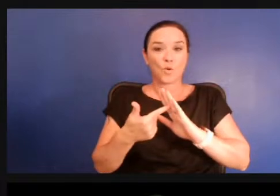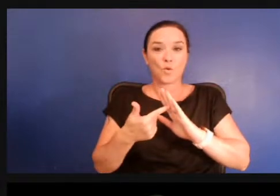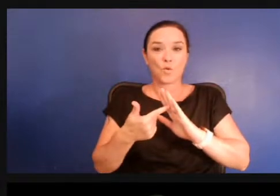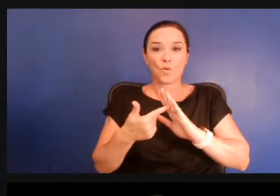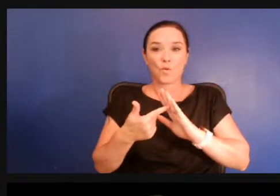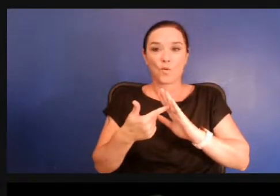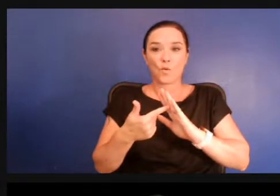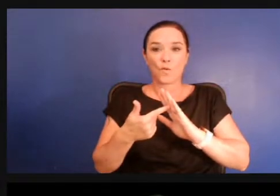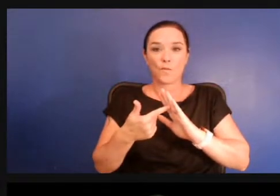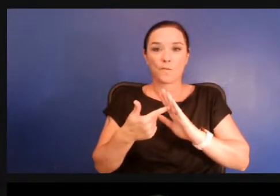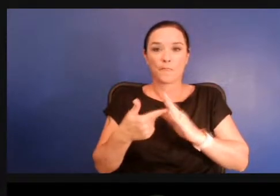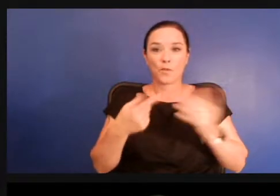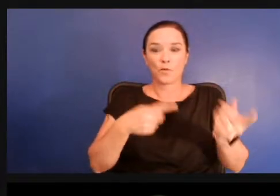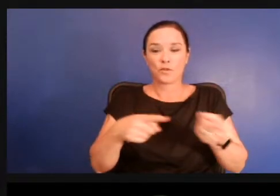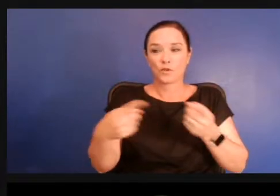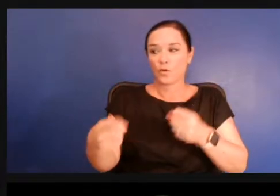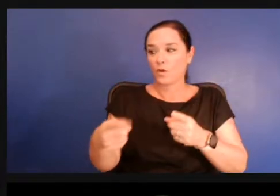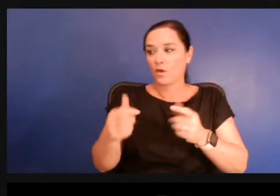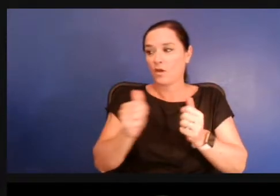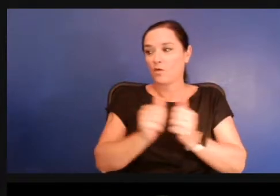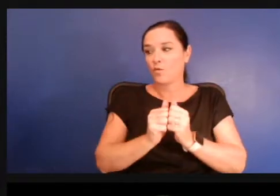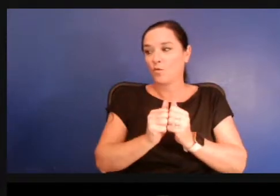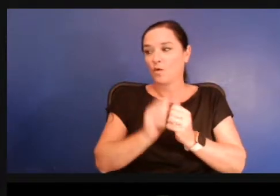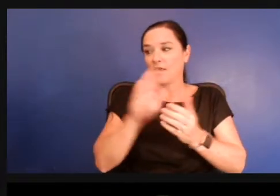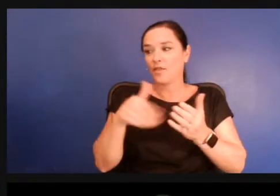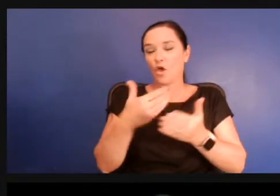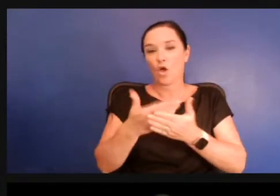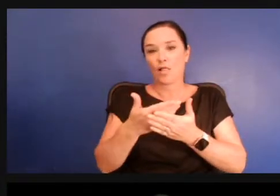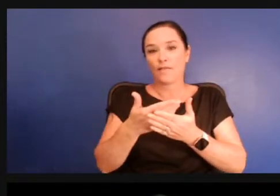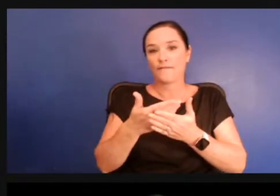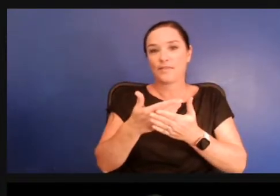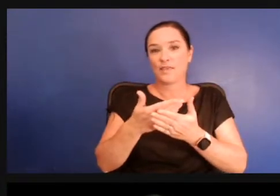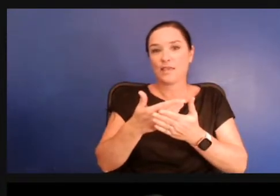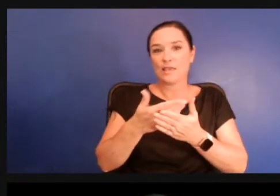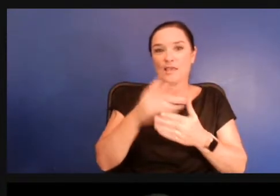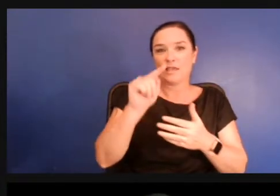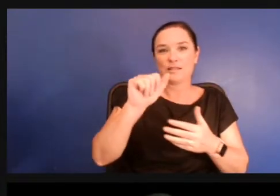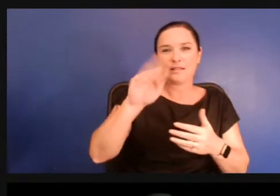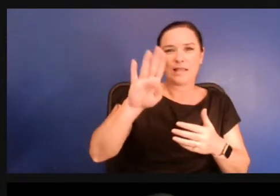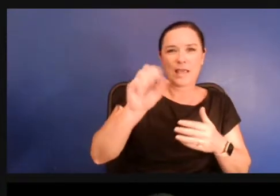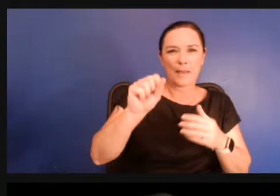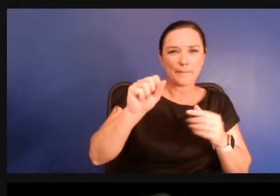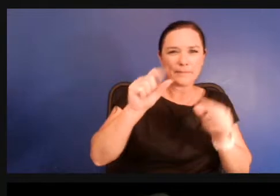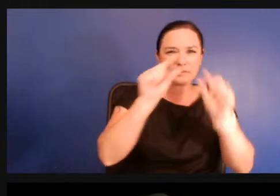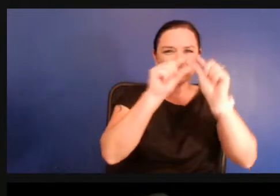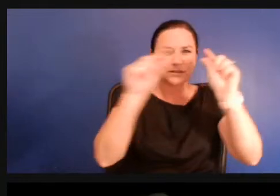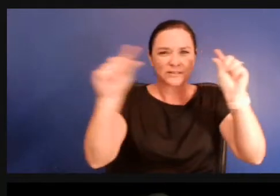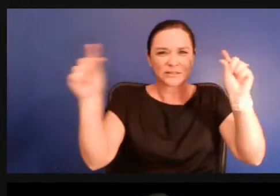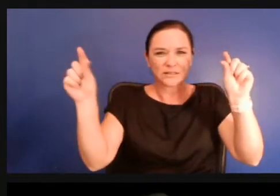what's going on with all of my tabs here. All right.